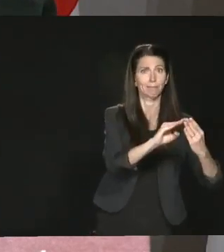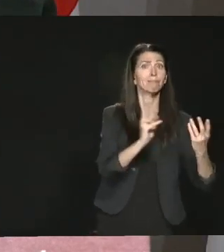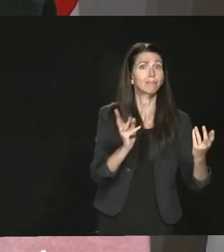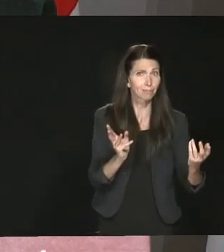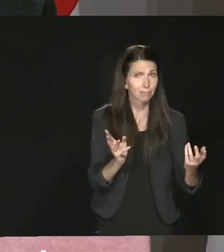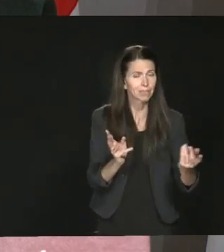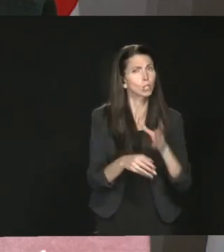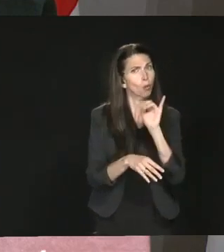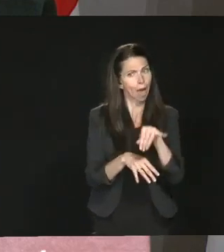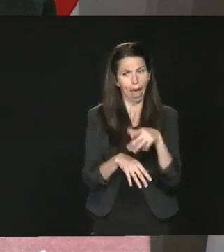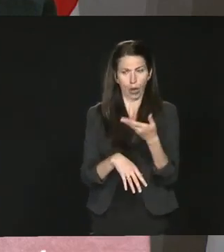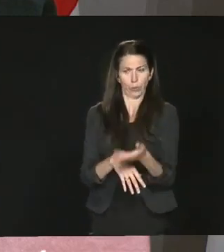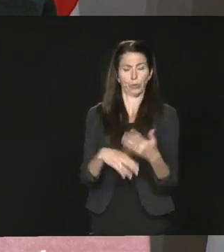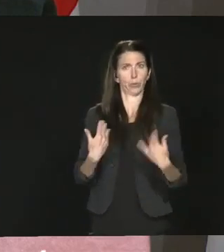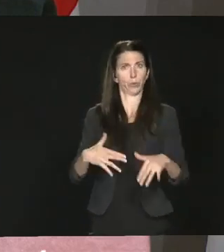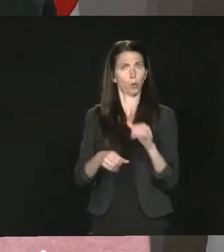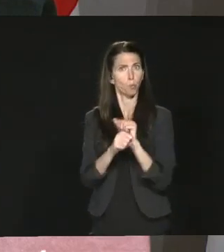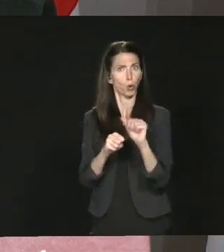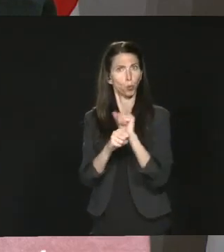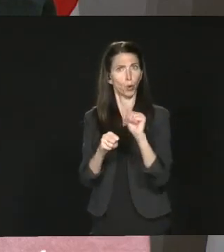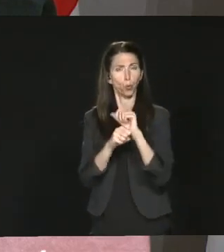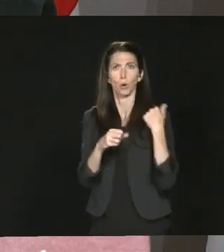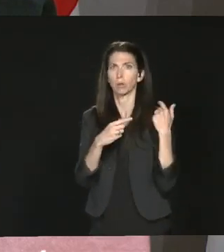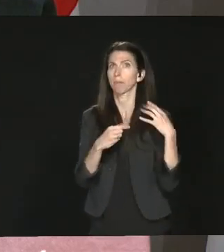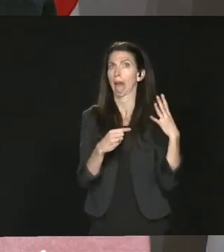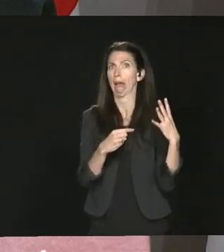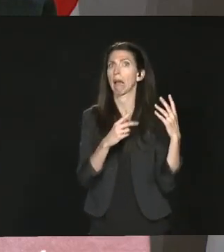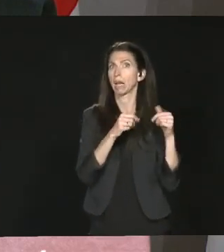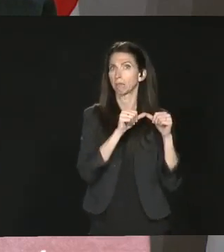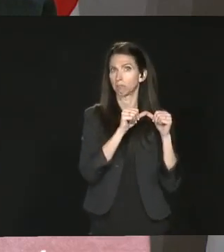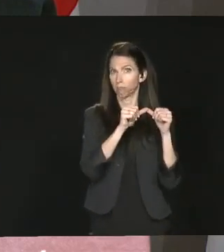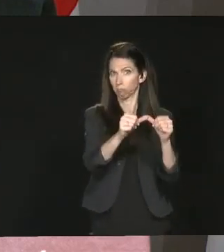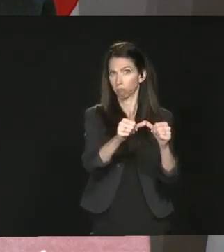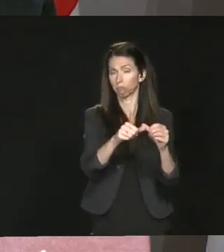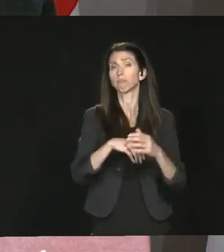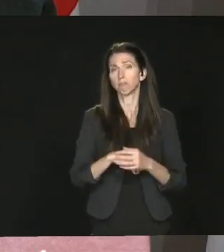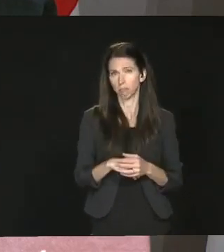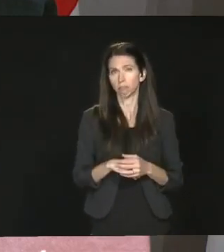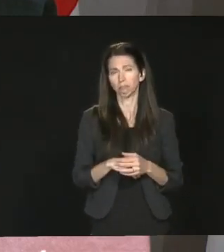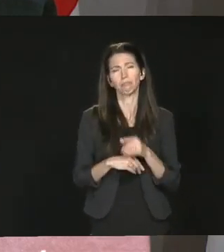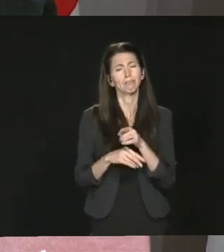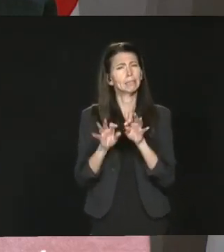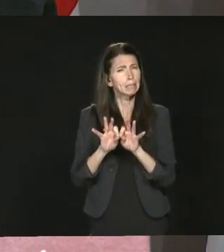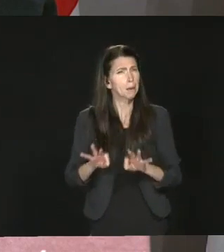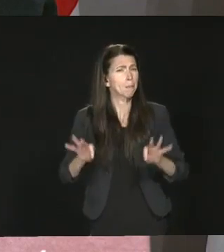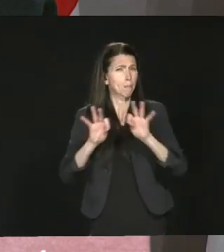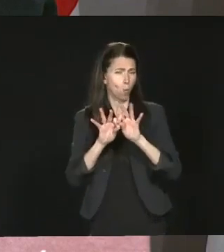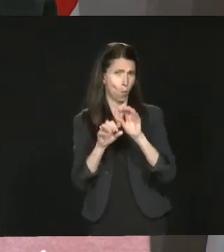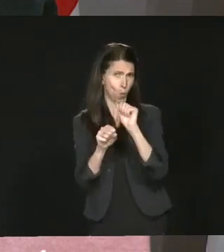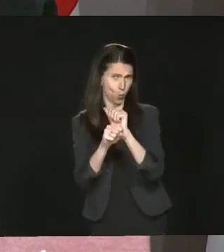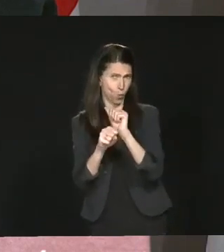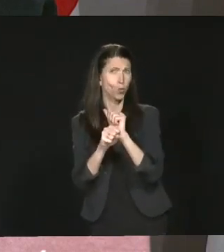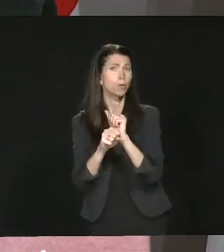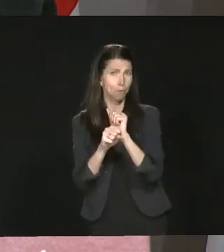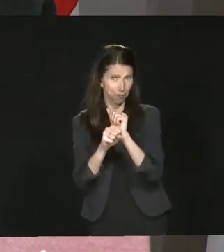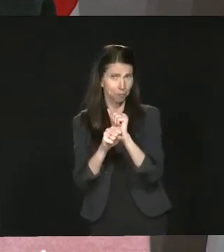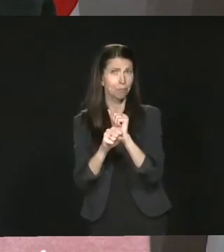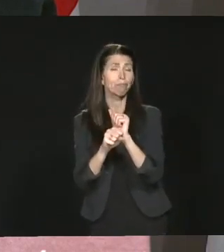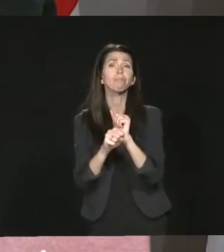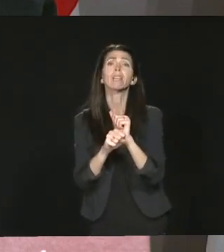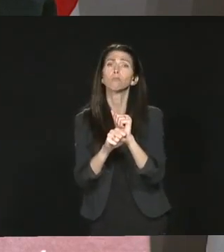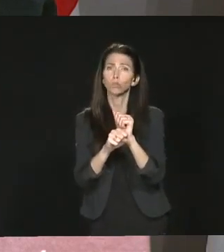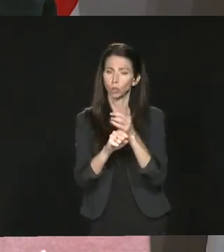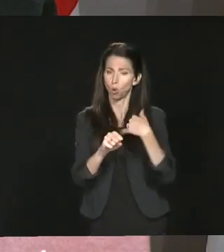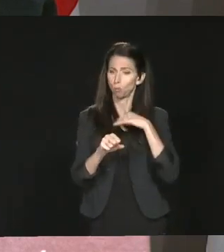an ongoing basis. We also recognize the importance of that work, and so the Parole Board of Canada, for example, has had